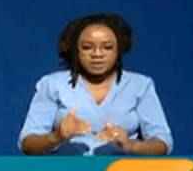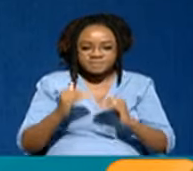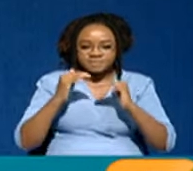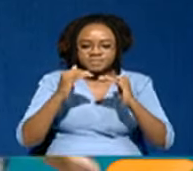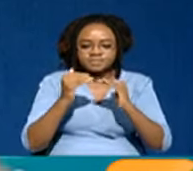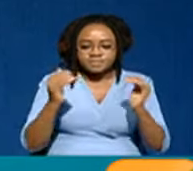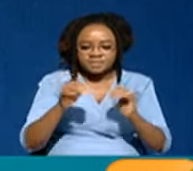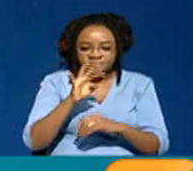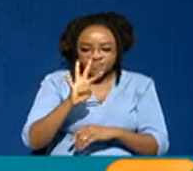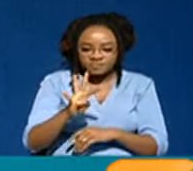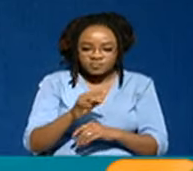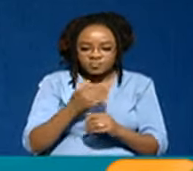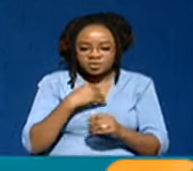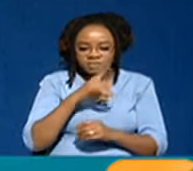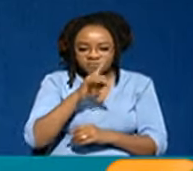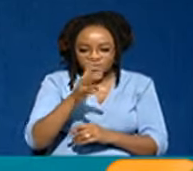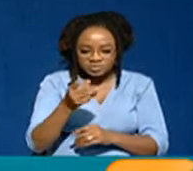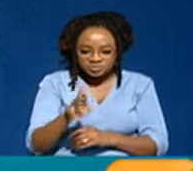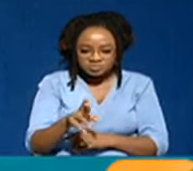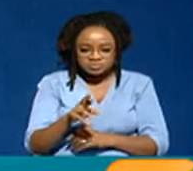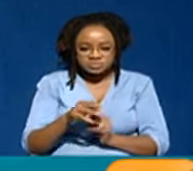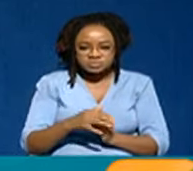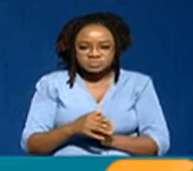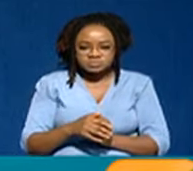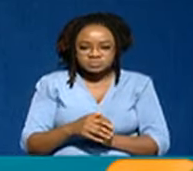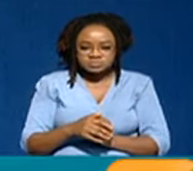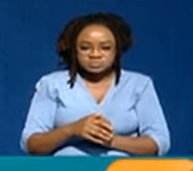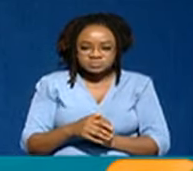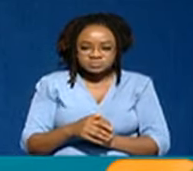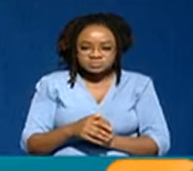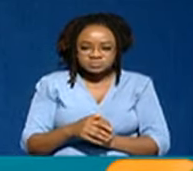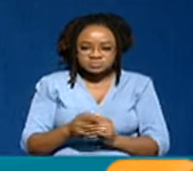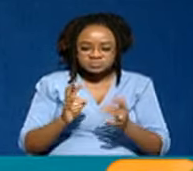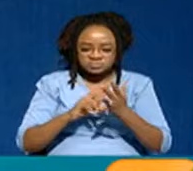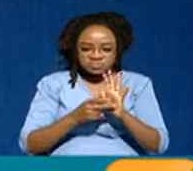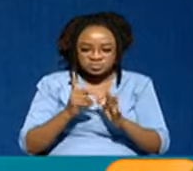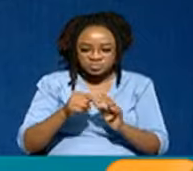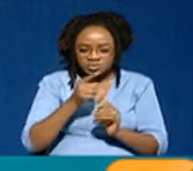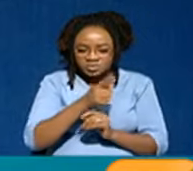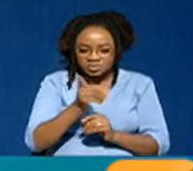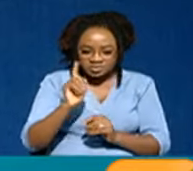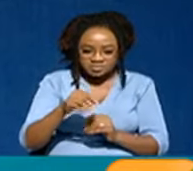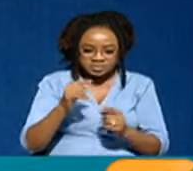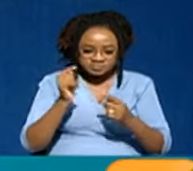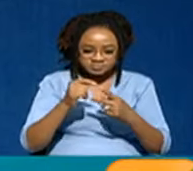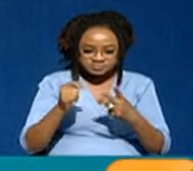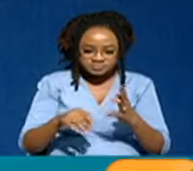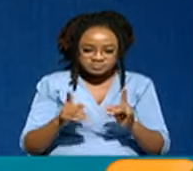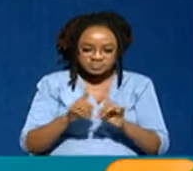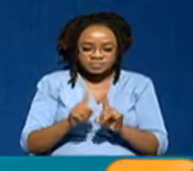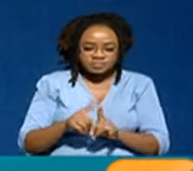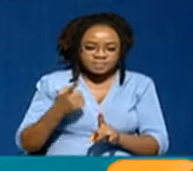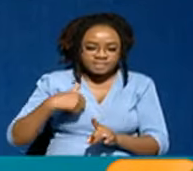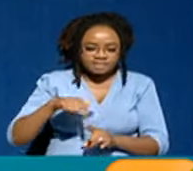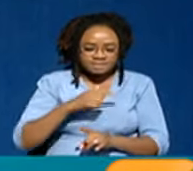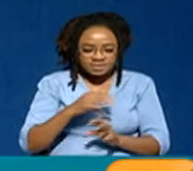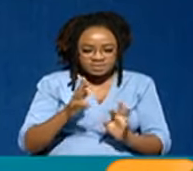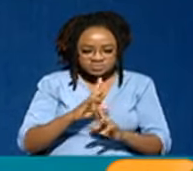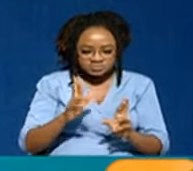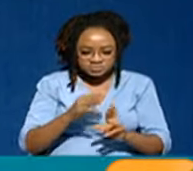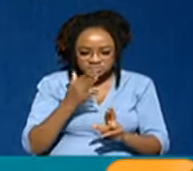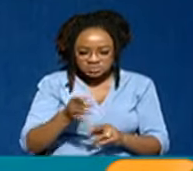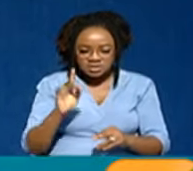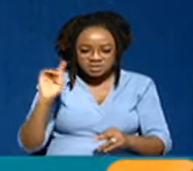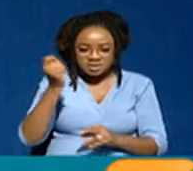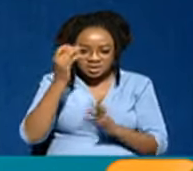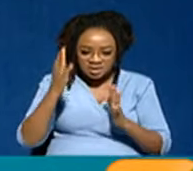doctor or in a sub-county. So for real, for real UHS to work, they must implement these things. We are actually on this strike so that Kenyans